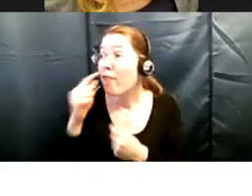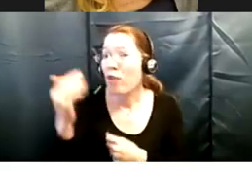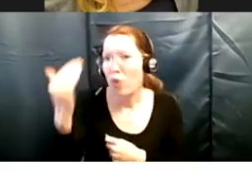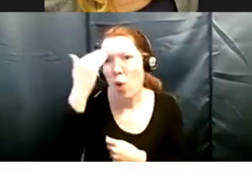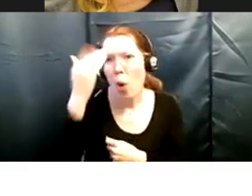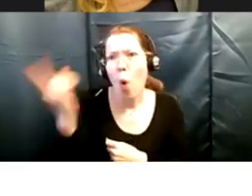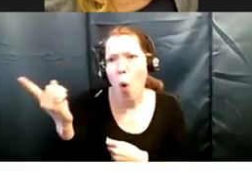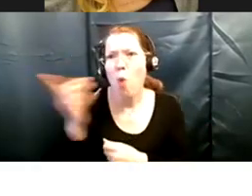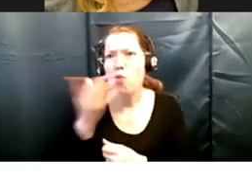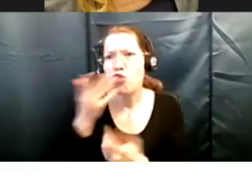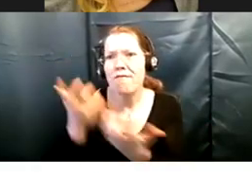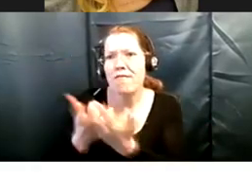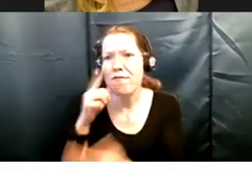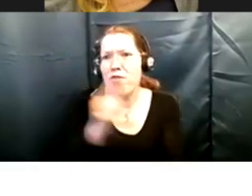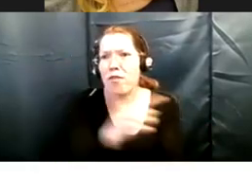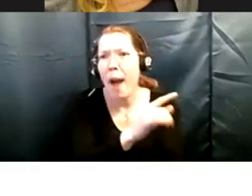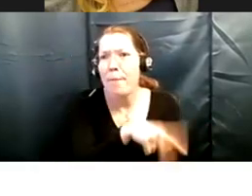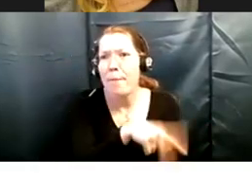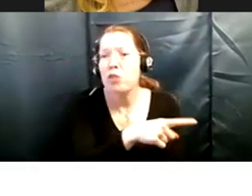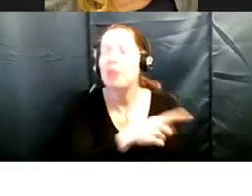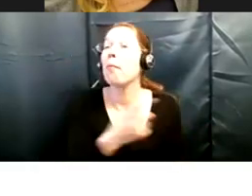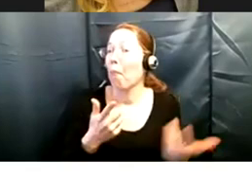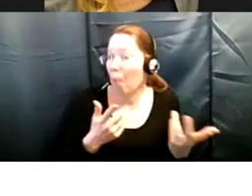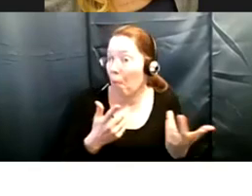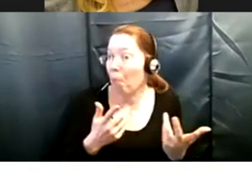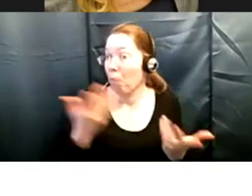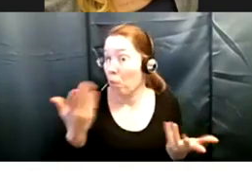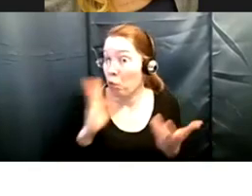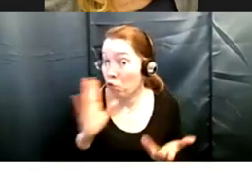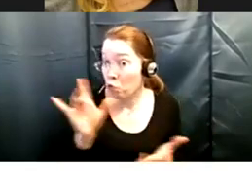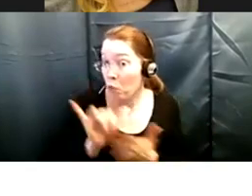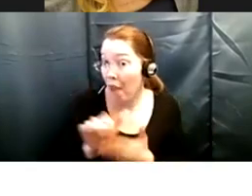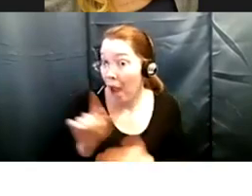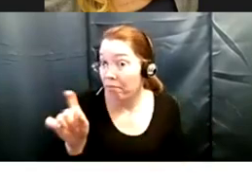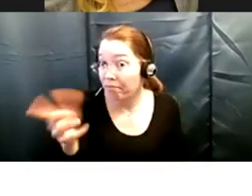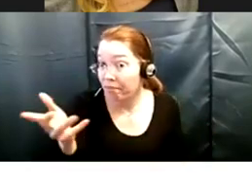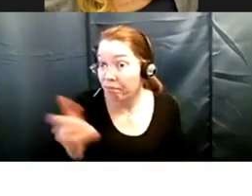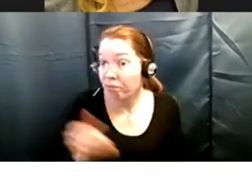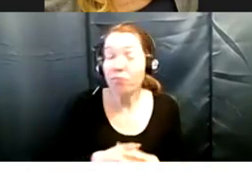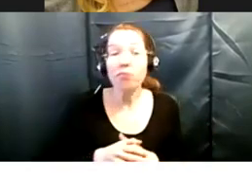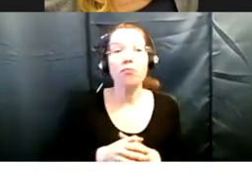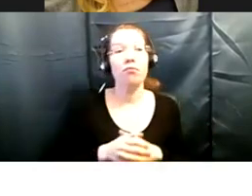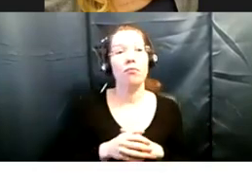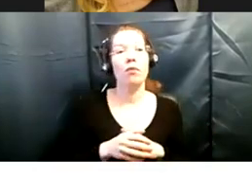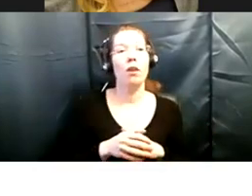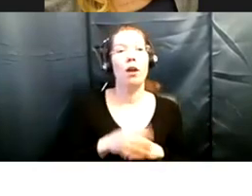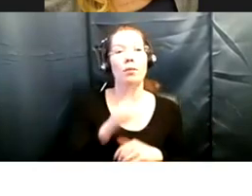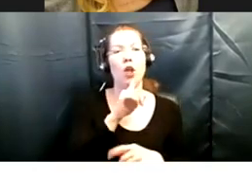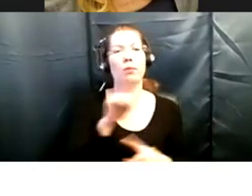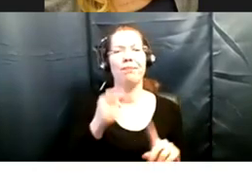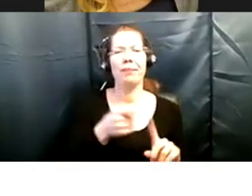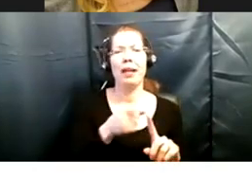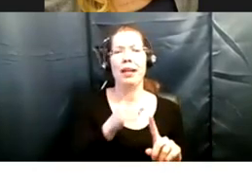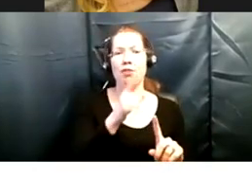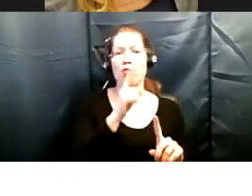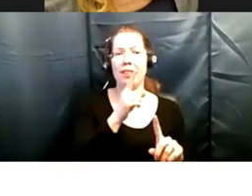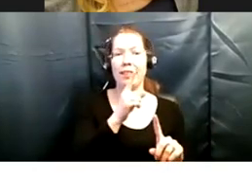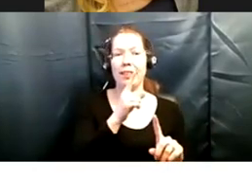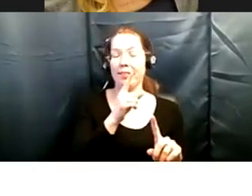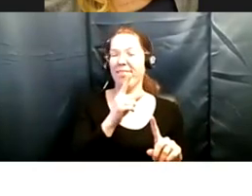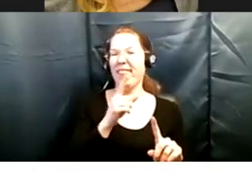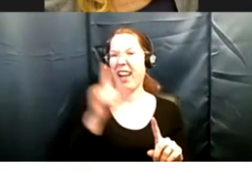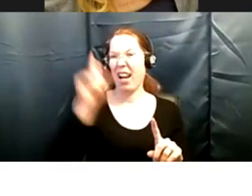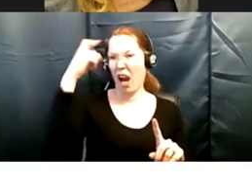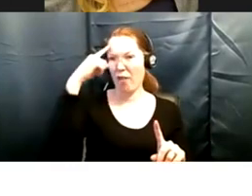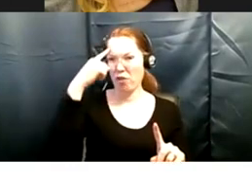All right, last component of supportive technology in Ohio is technology first. So this is an executive order that was